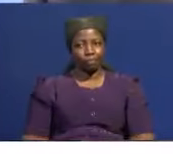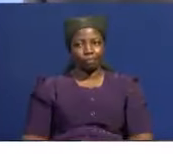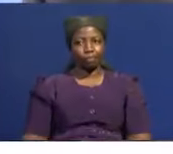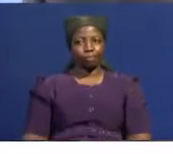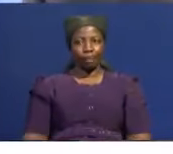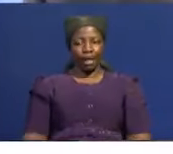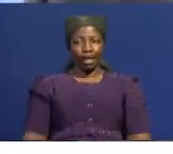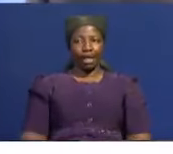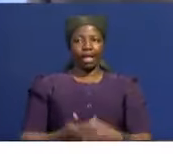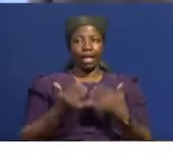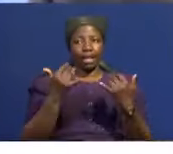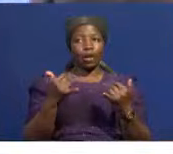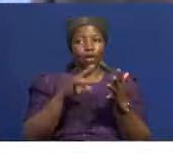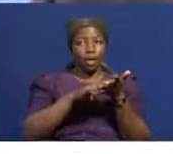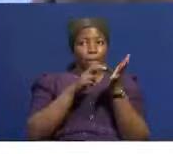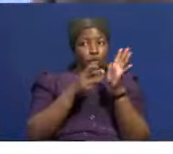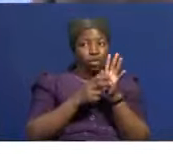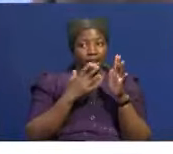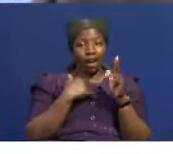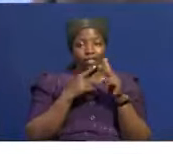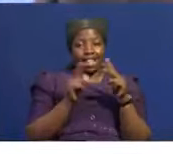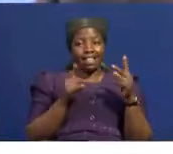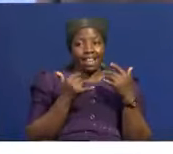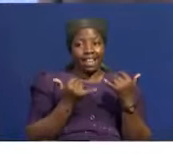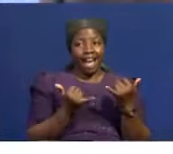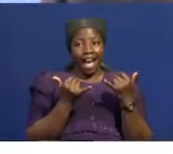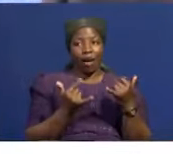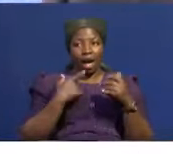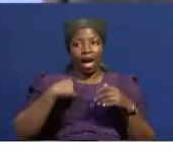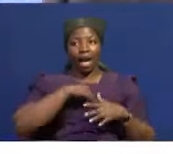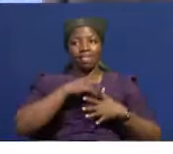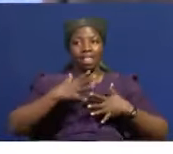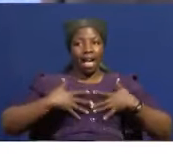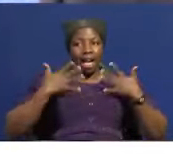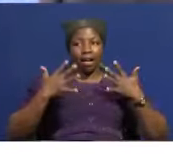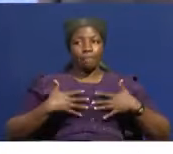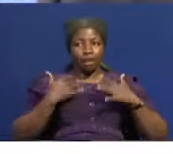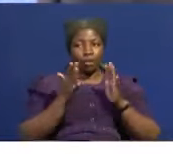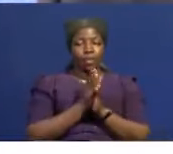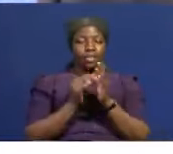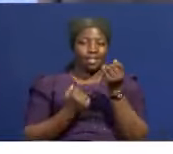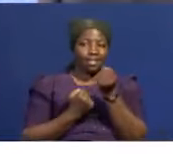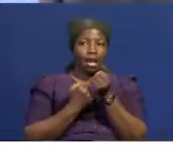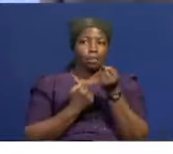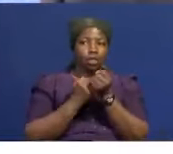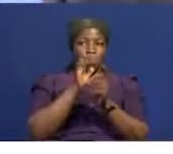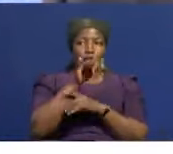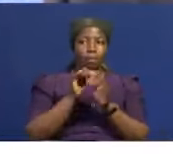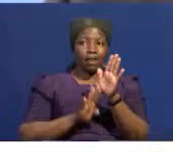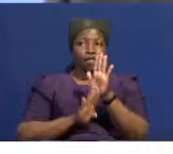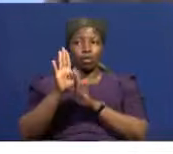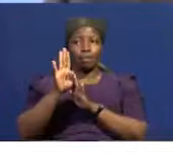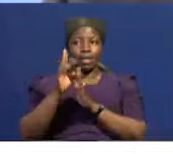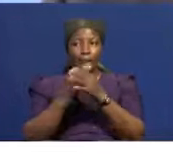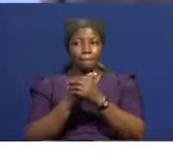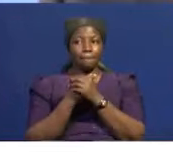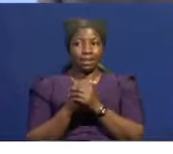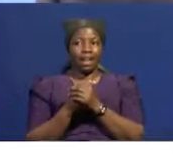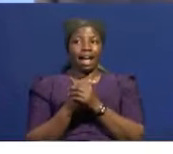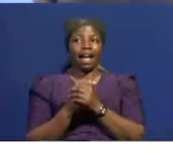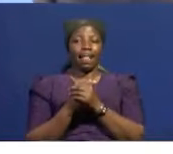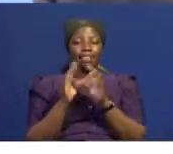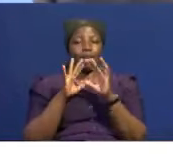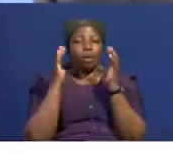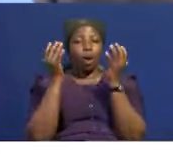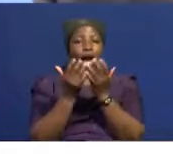So the project has just begun, and we are very happy with the support we've got from our development partners,